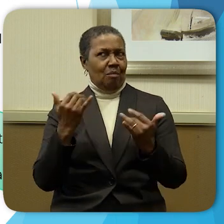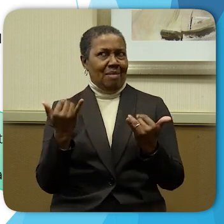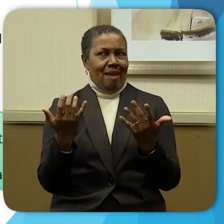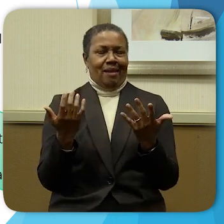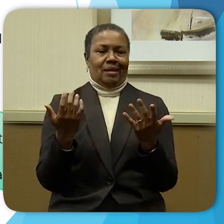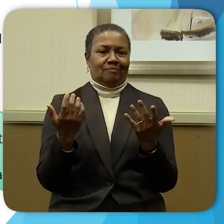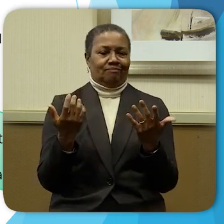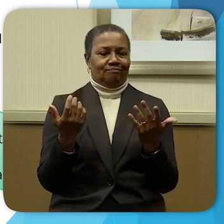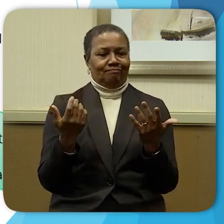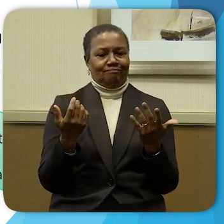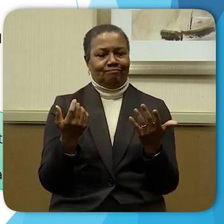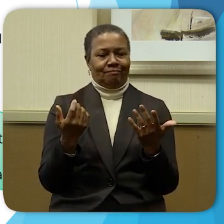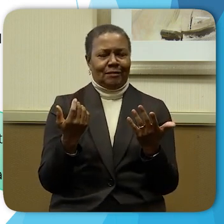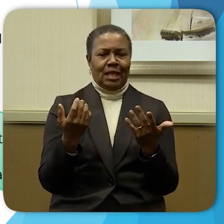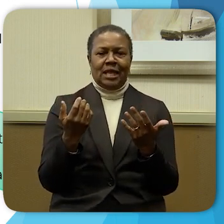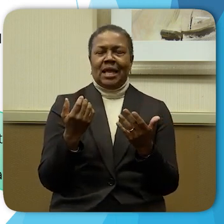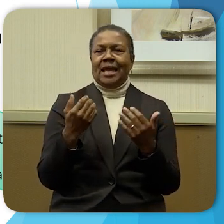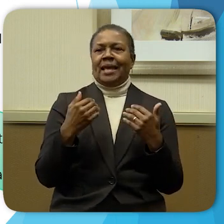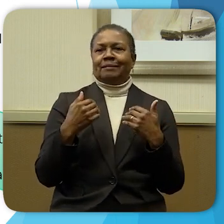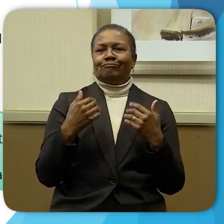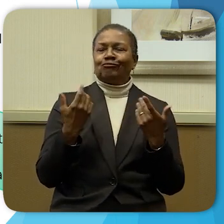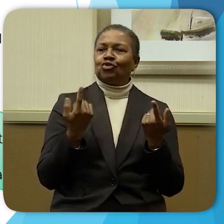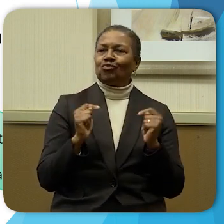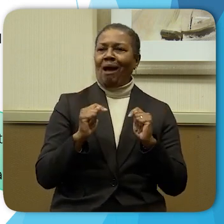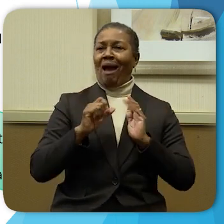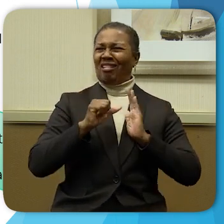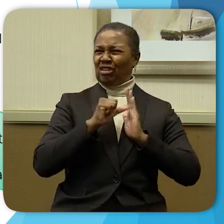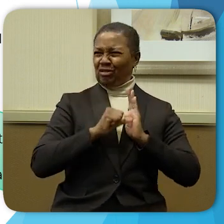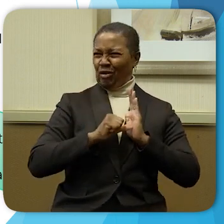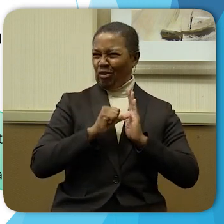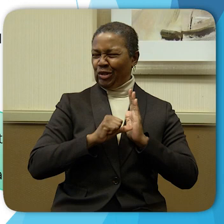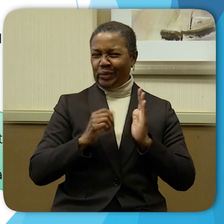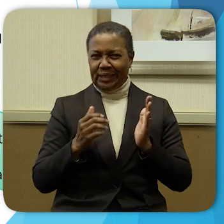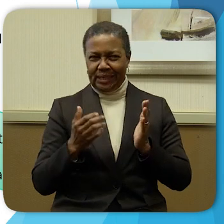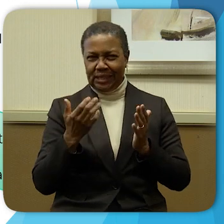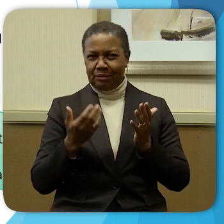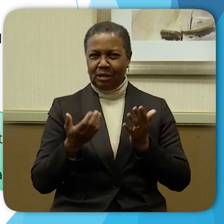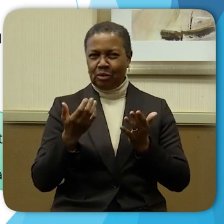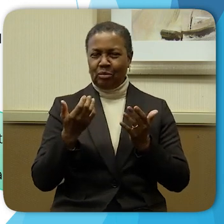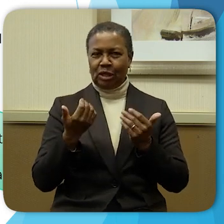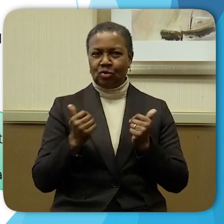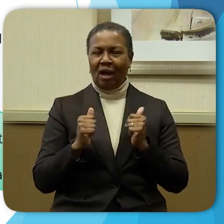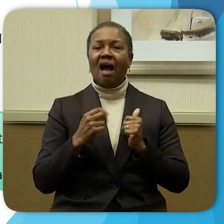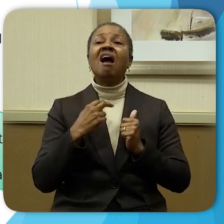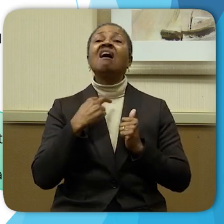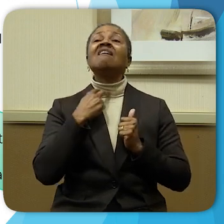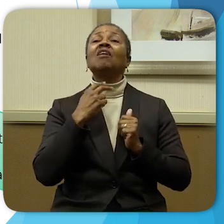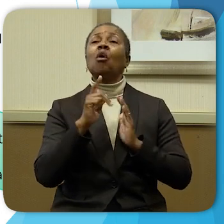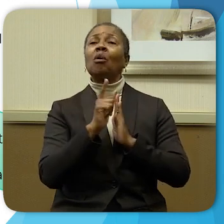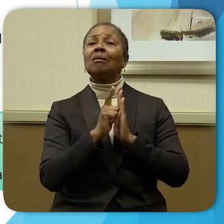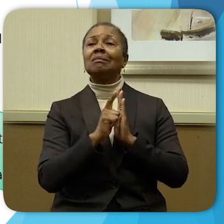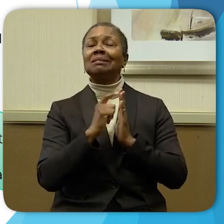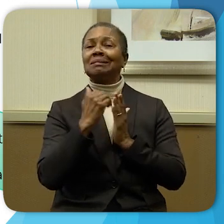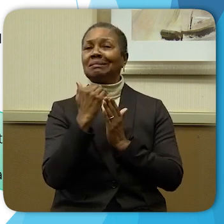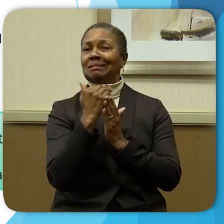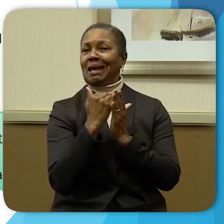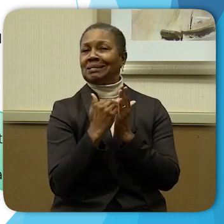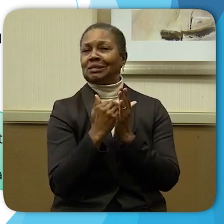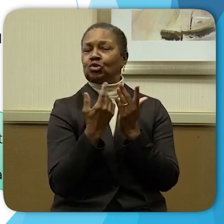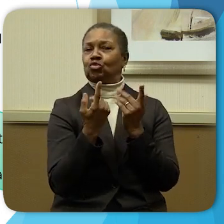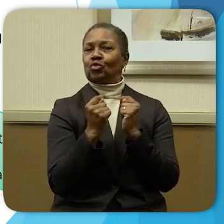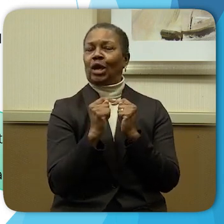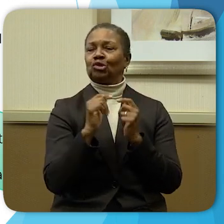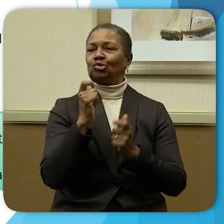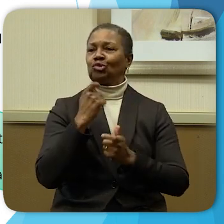access various surgeries. Some people might take vocal lessons to change the register of their